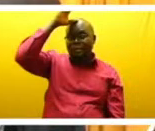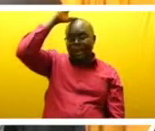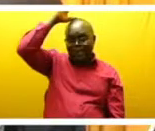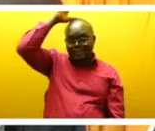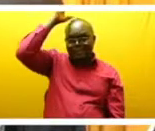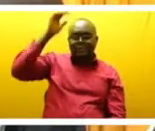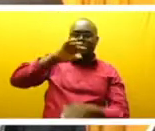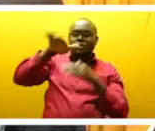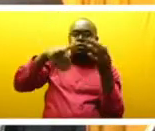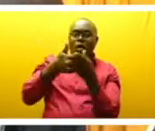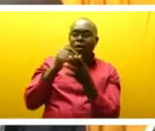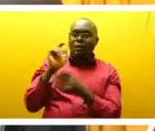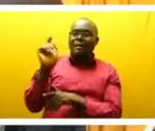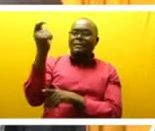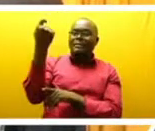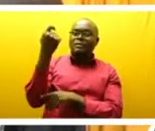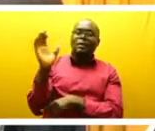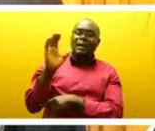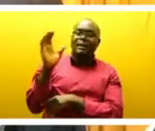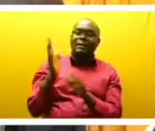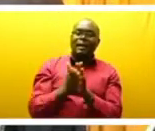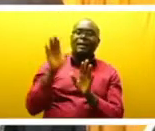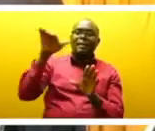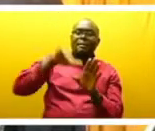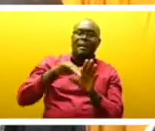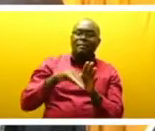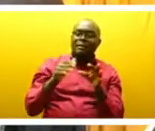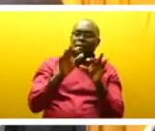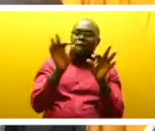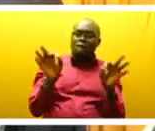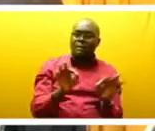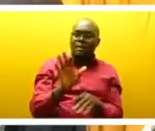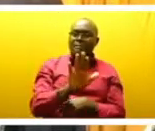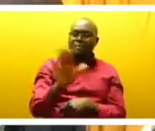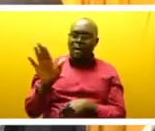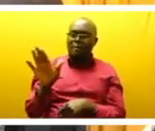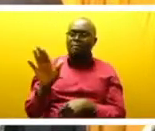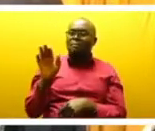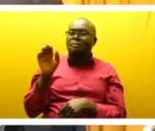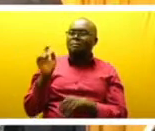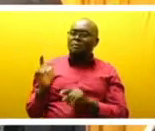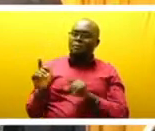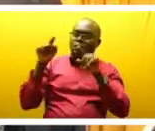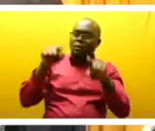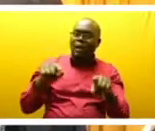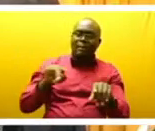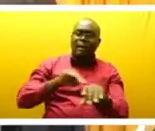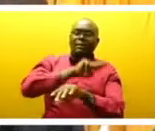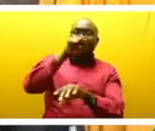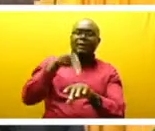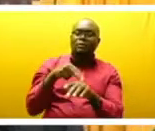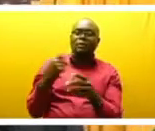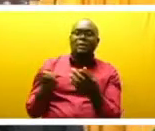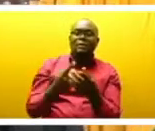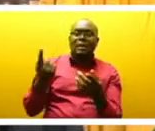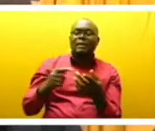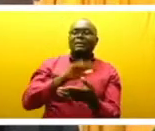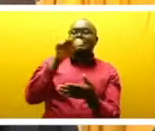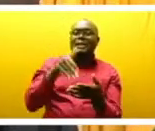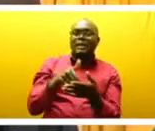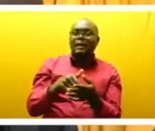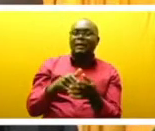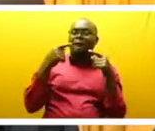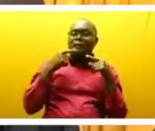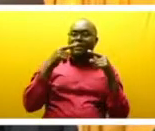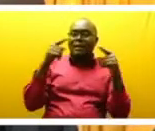all the presidential candidates and members of their family to be at the National Tallying Center for the declaration